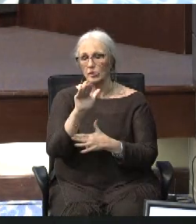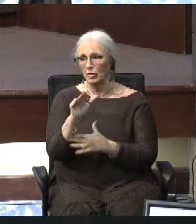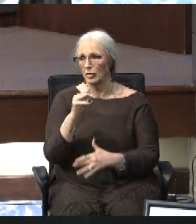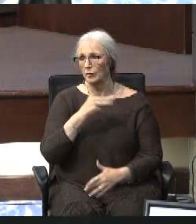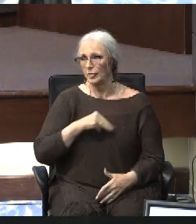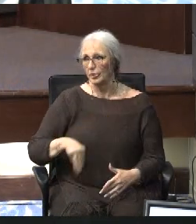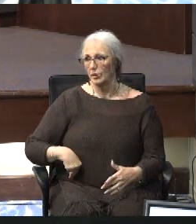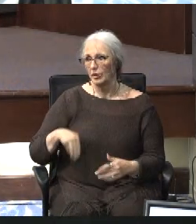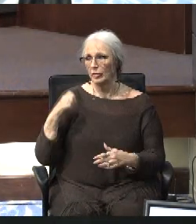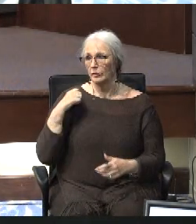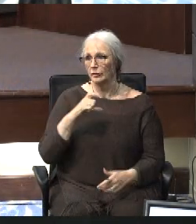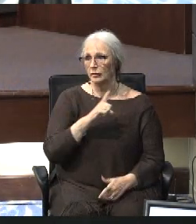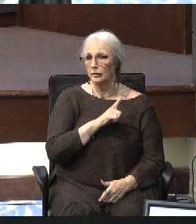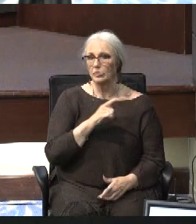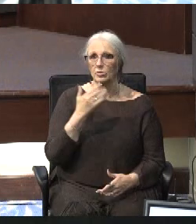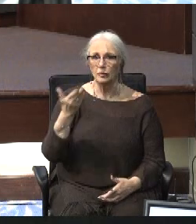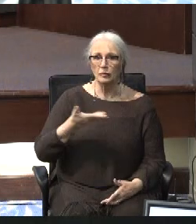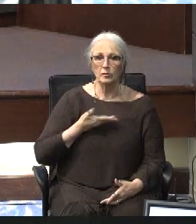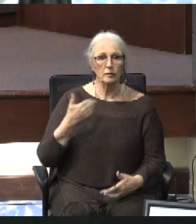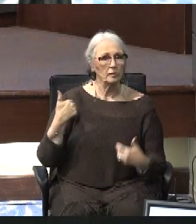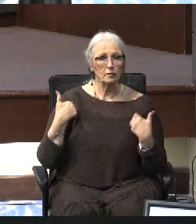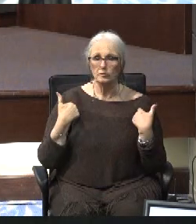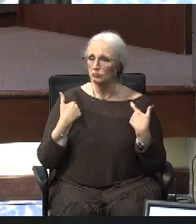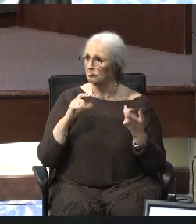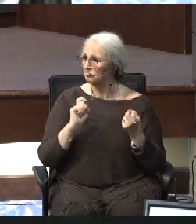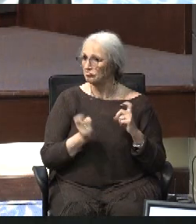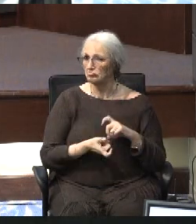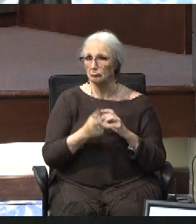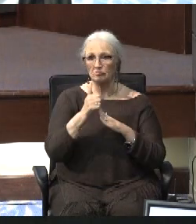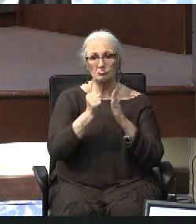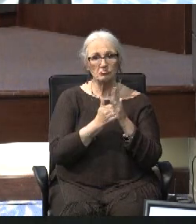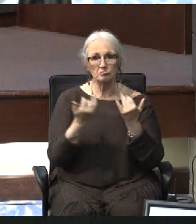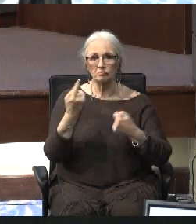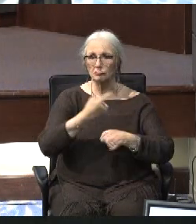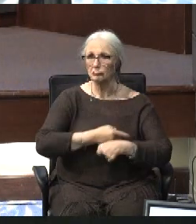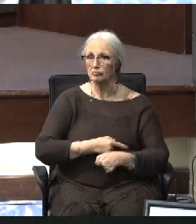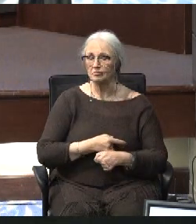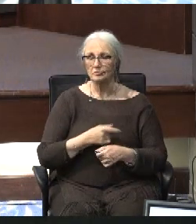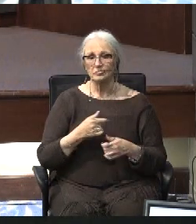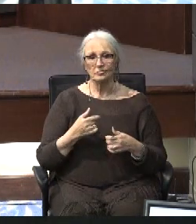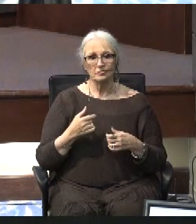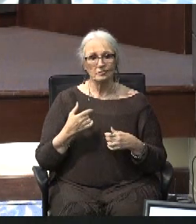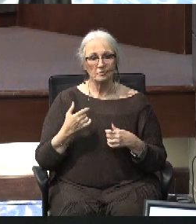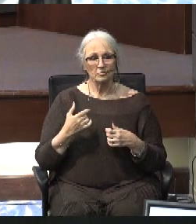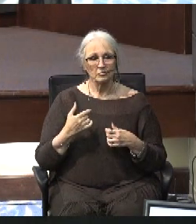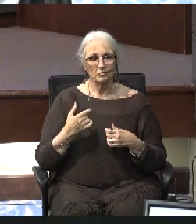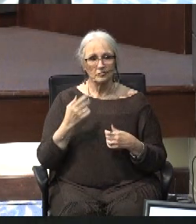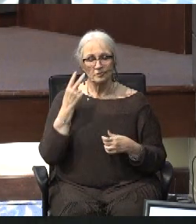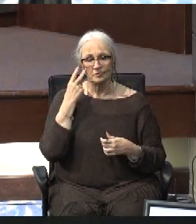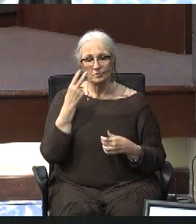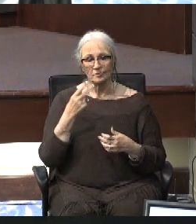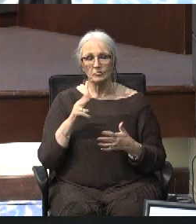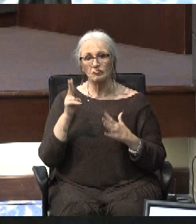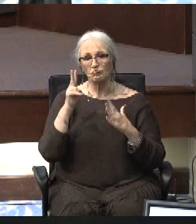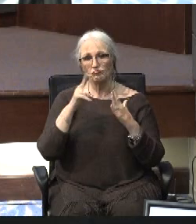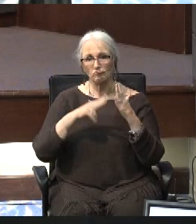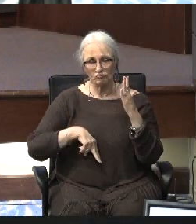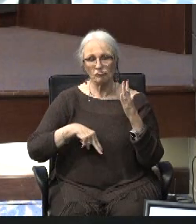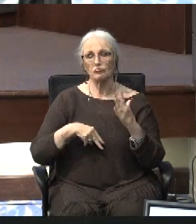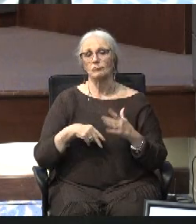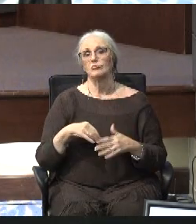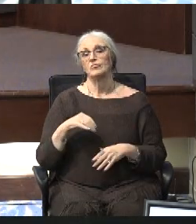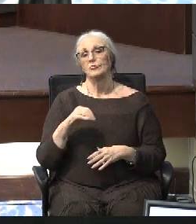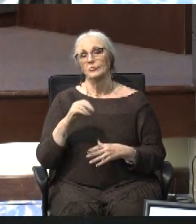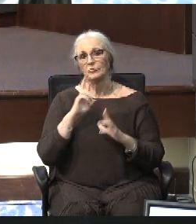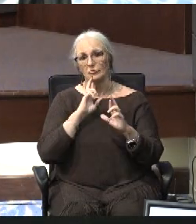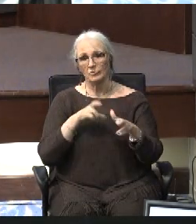and Council. Welcome. I do not have any changes to the agenda today, so I'll move real quick into an overview of our informal report,